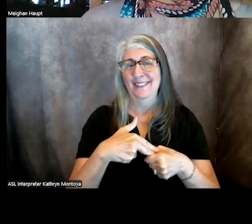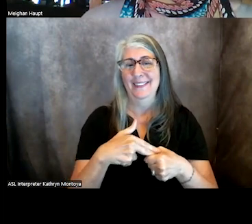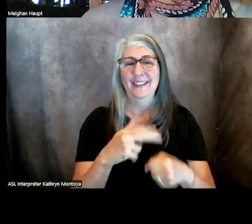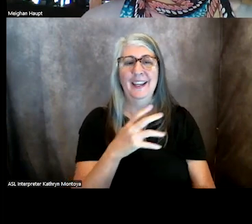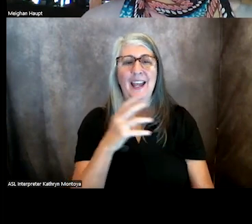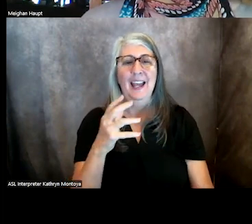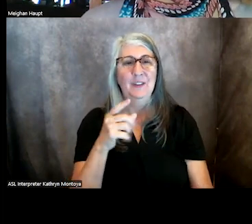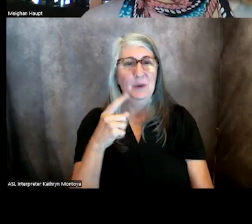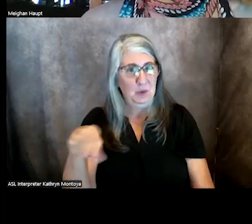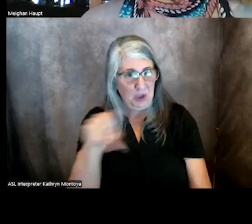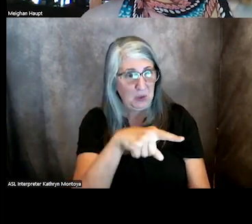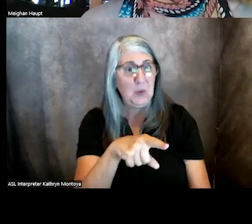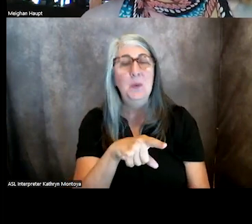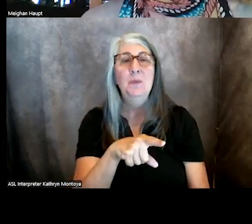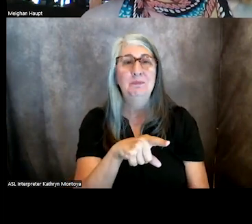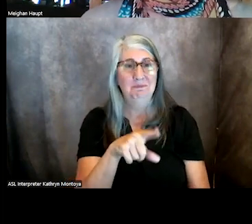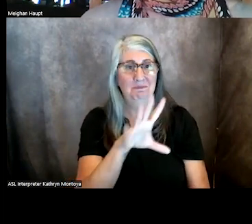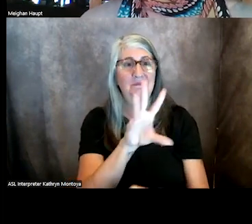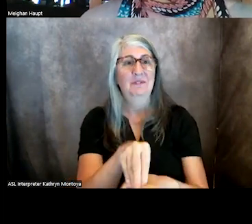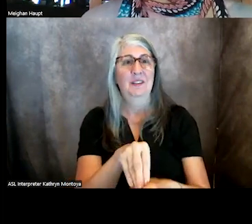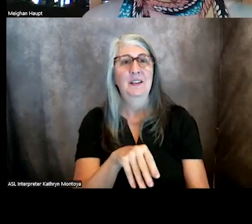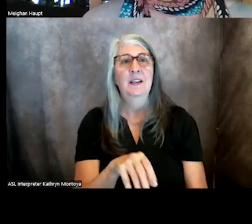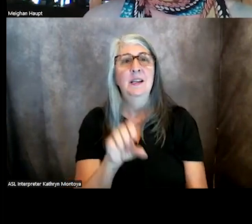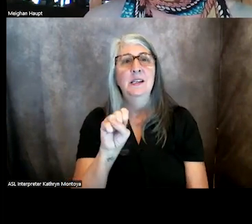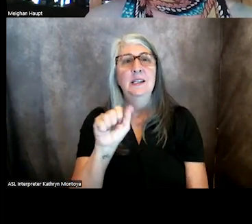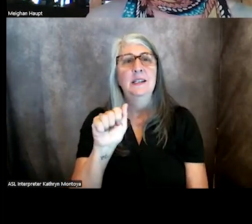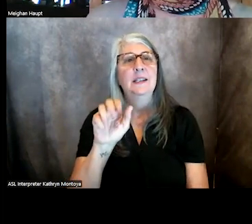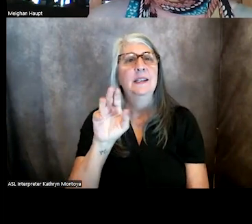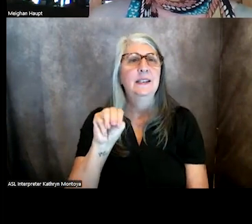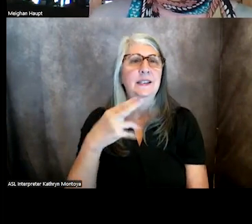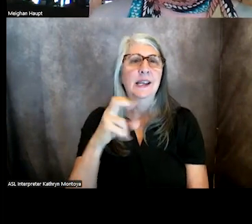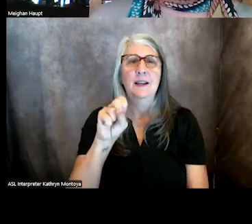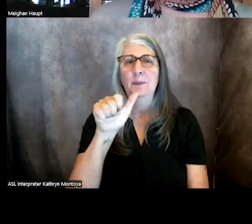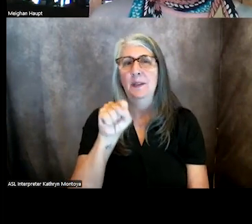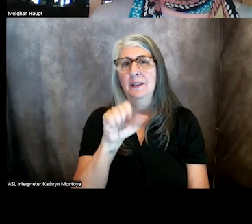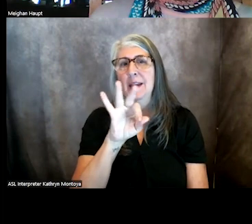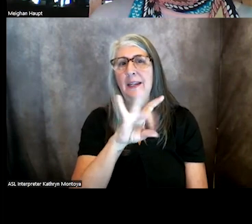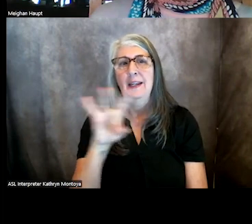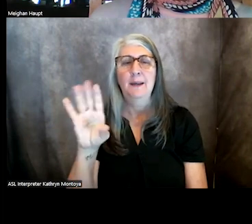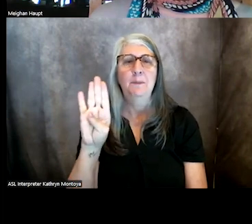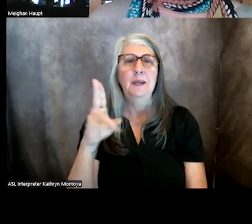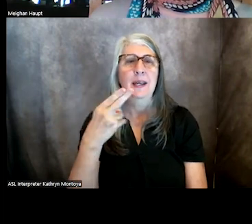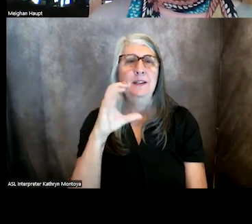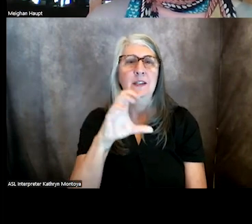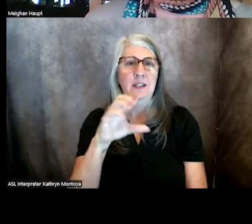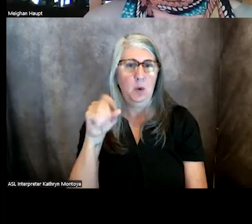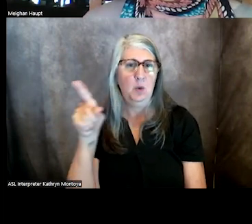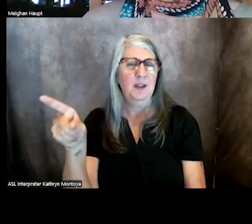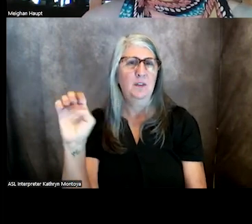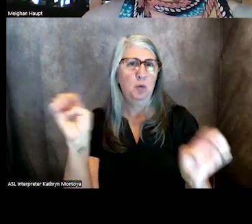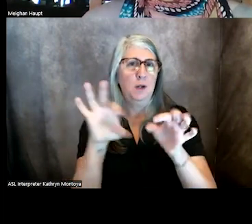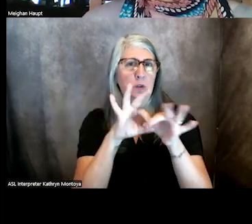And SAMHSA's 988 BHCCO, which is the Behavioral Health Crisis Coordinating Office,